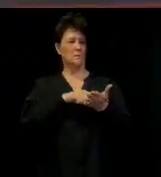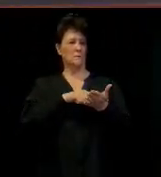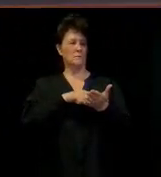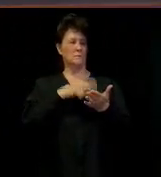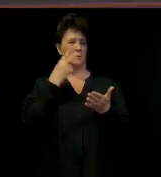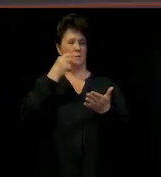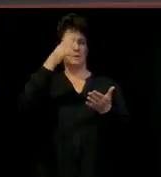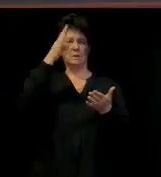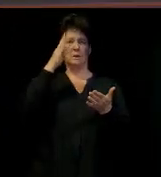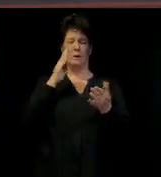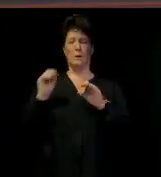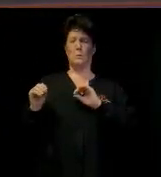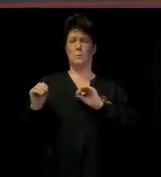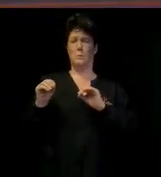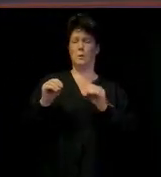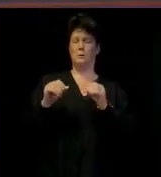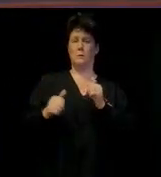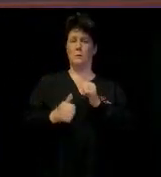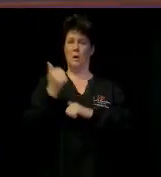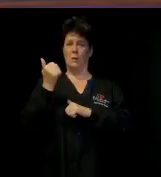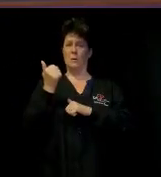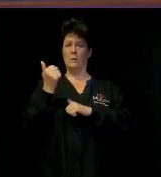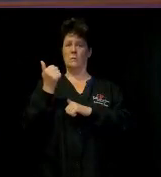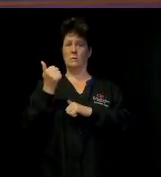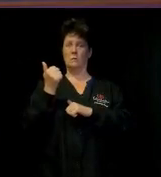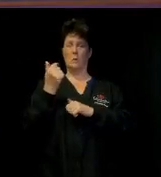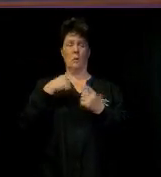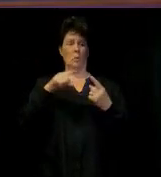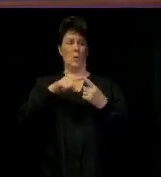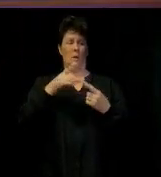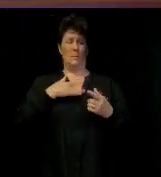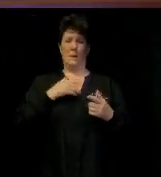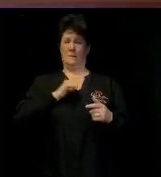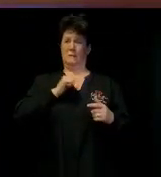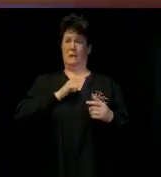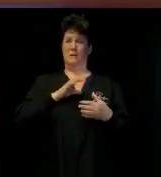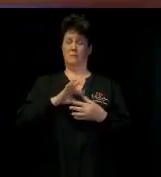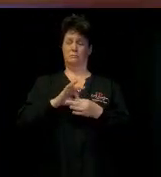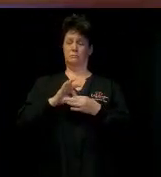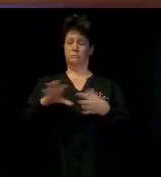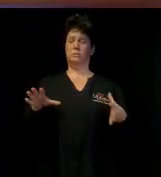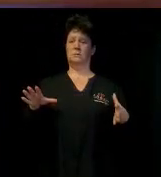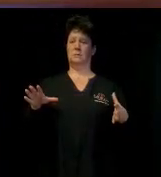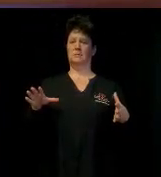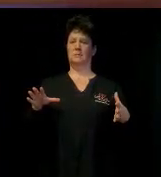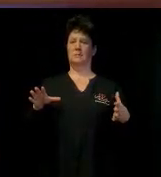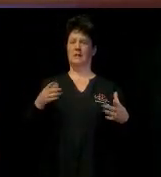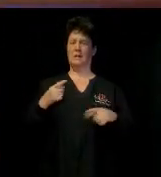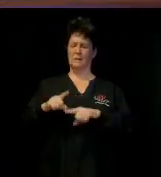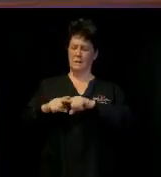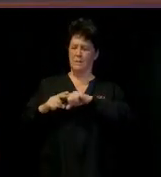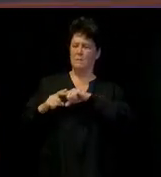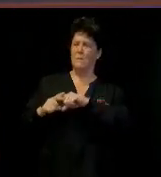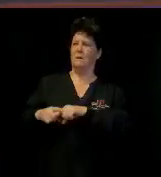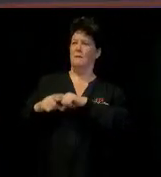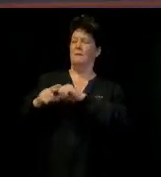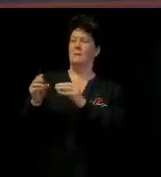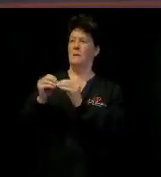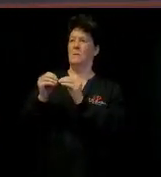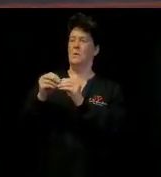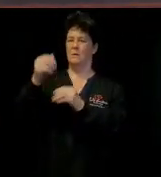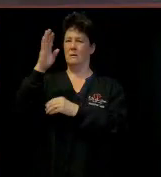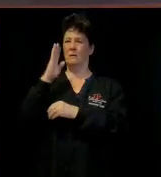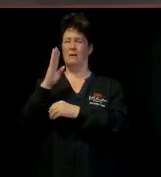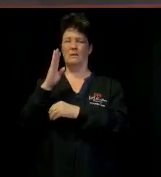move the most because it's when you get to the end of yourself and you begin to depend on him like you never depended on him before. And you begin to see him move like you never seen